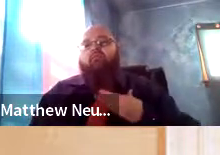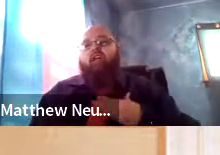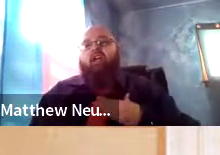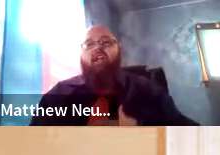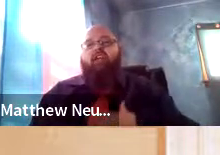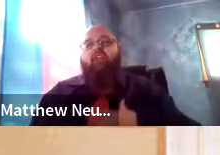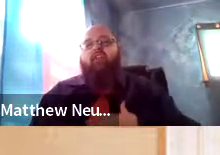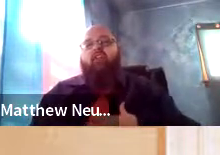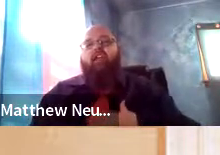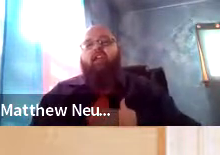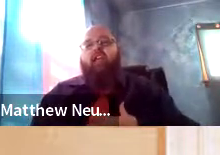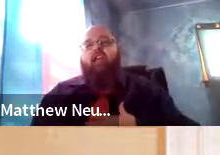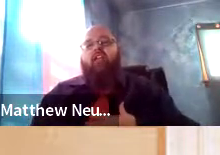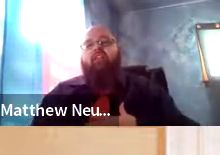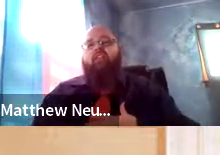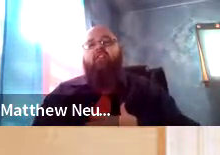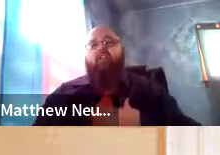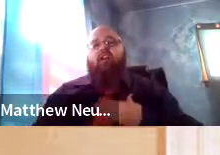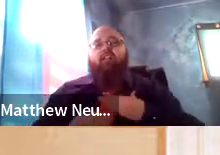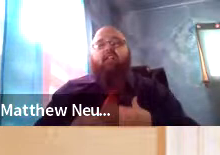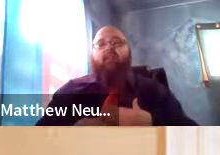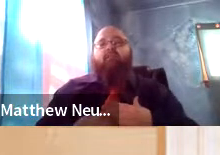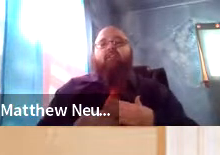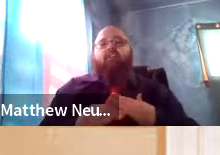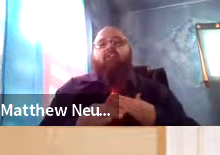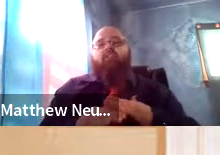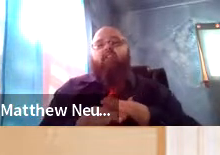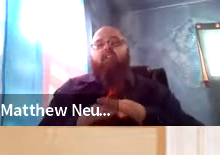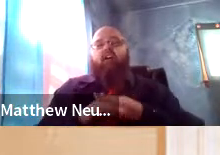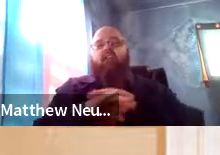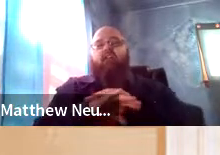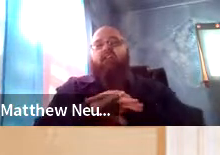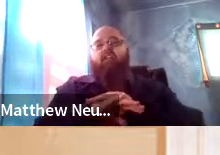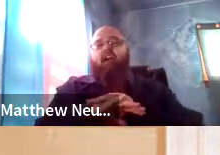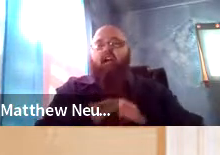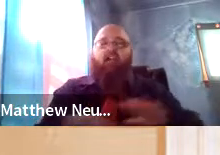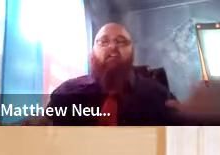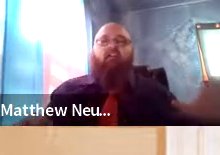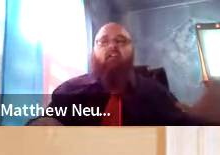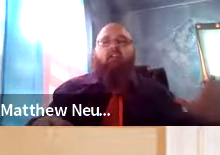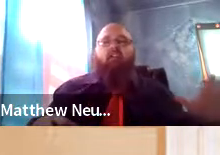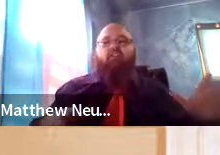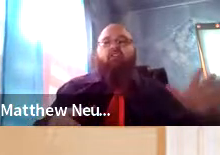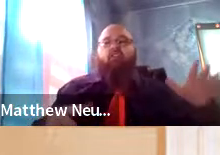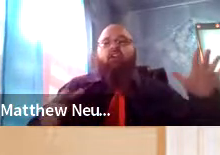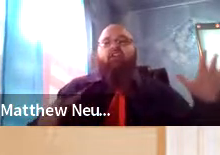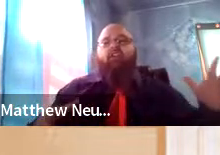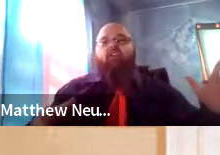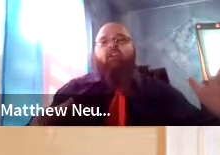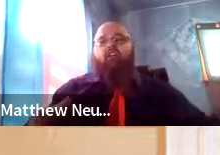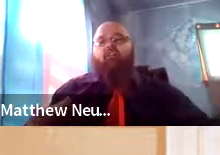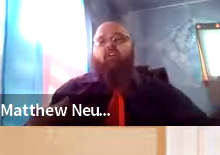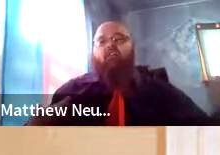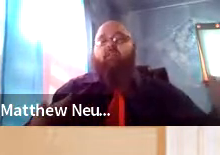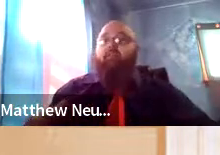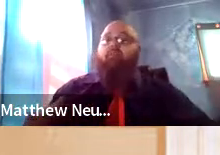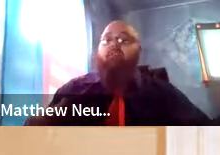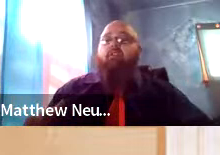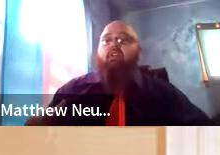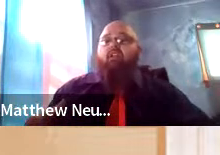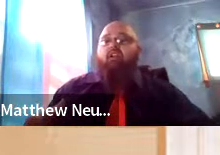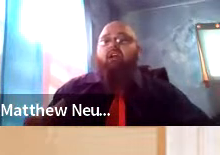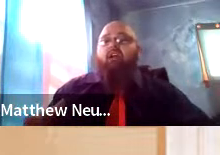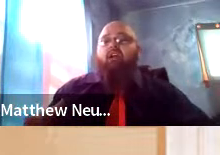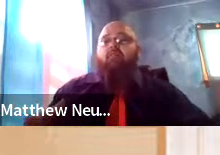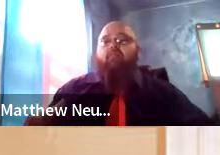So HIV and AIDS attempted to take out an entire generation of